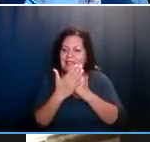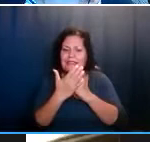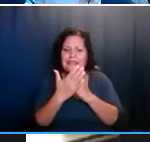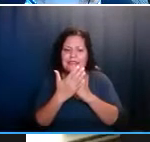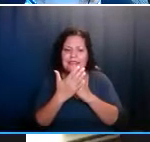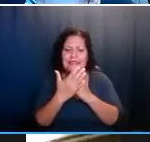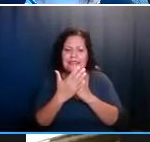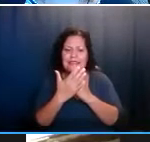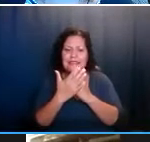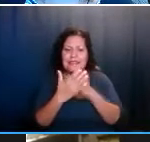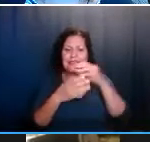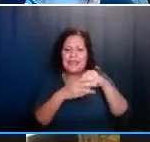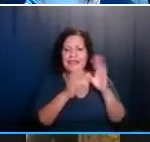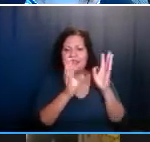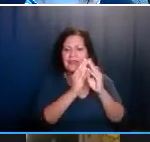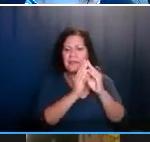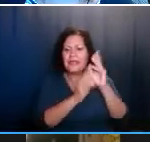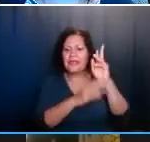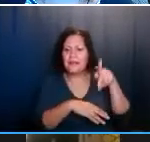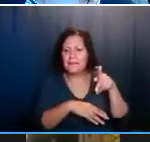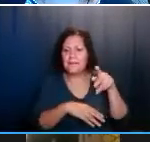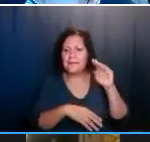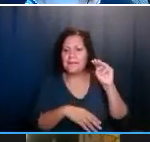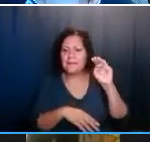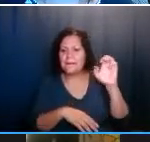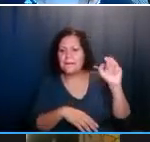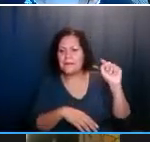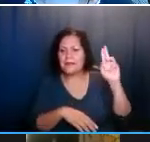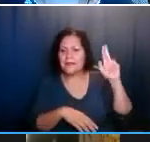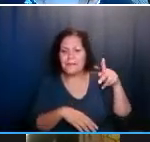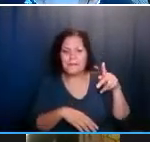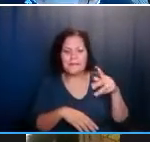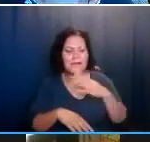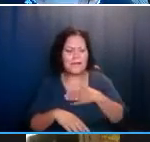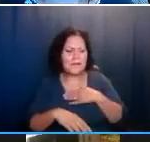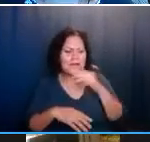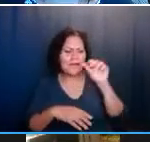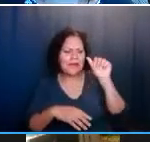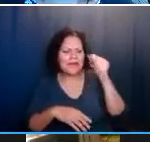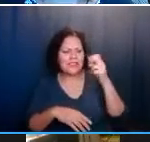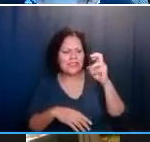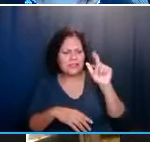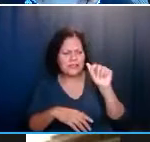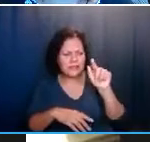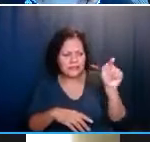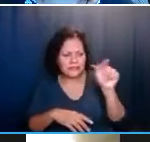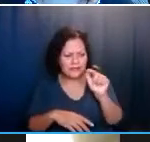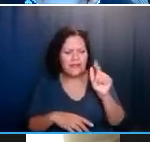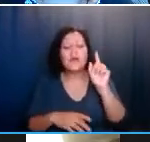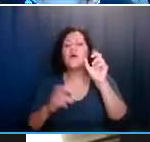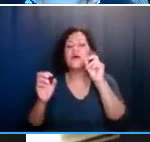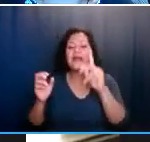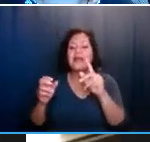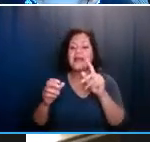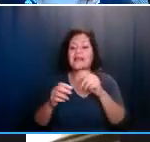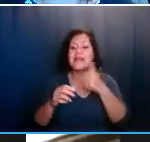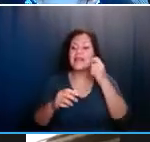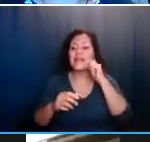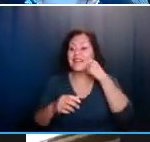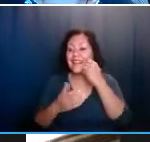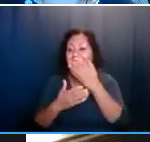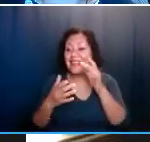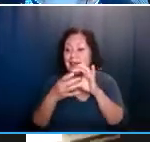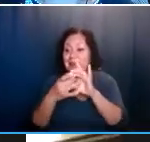So my agenda. The other really kind of neat thing about your agenda is that you